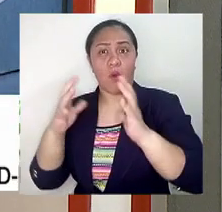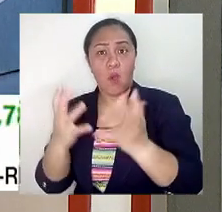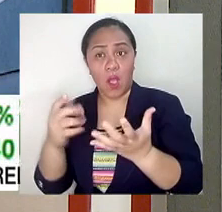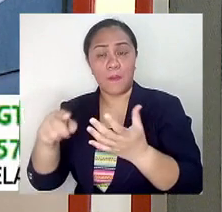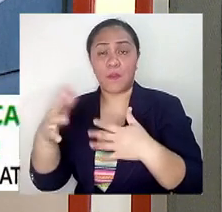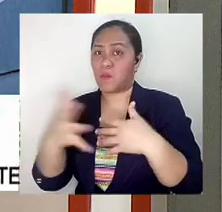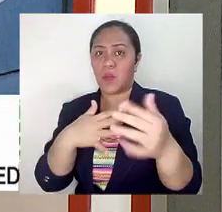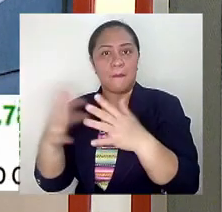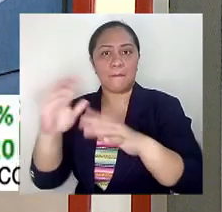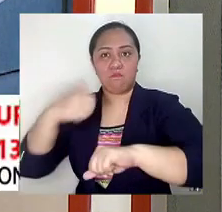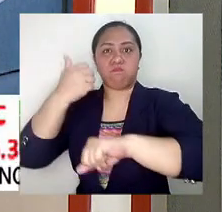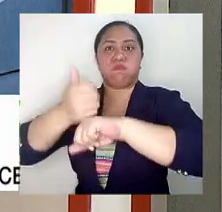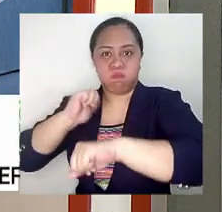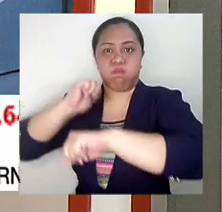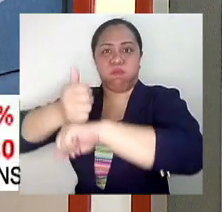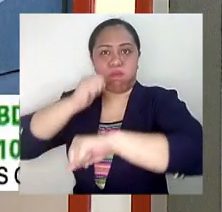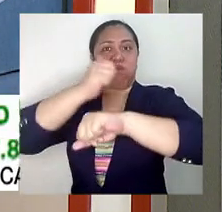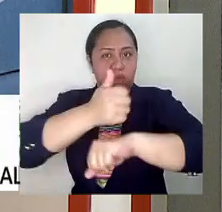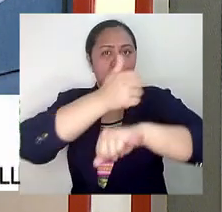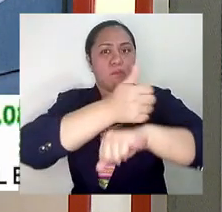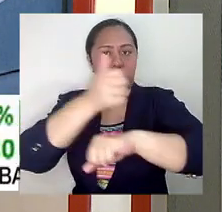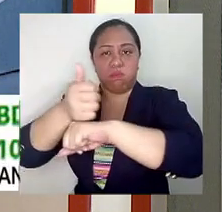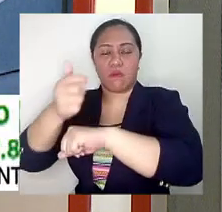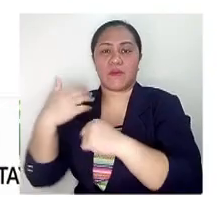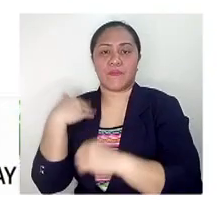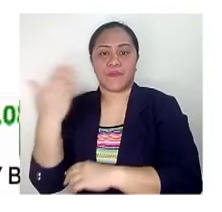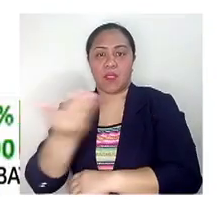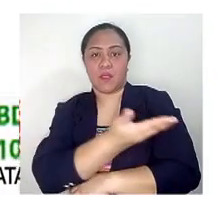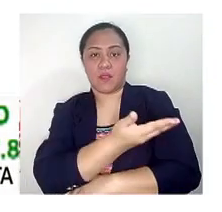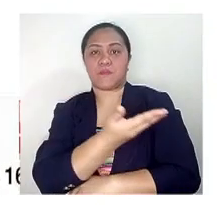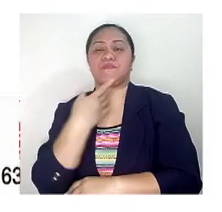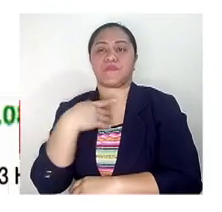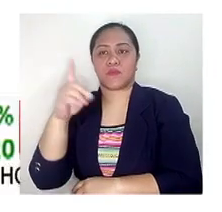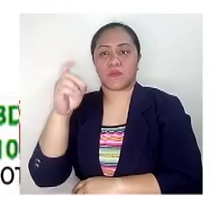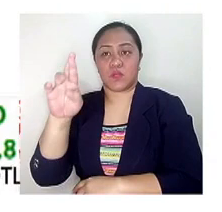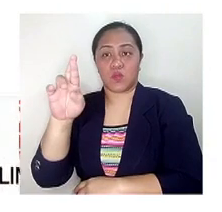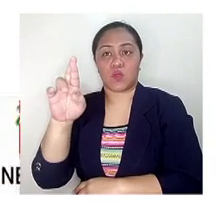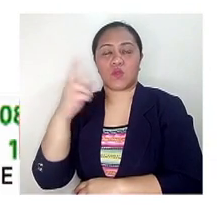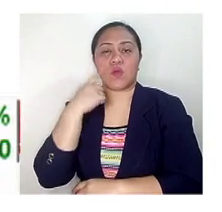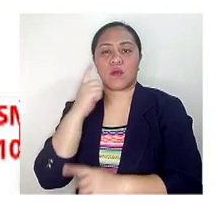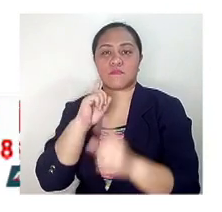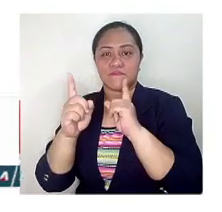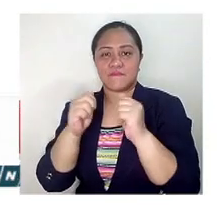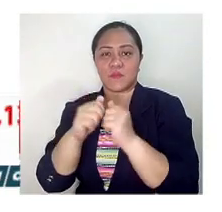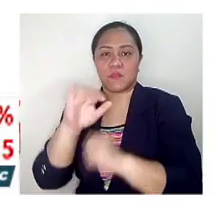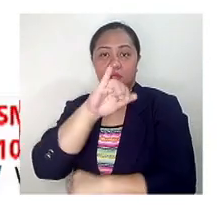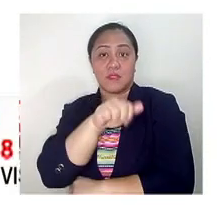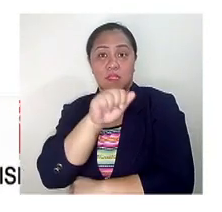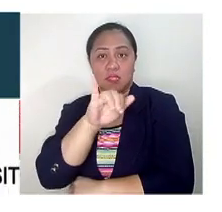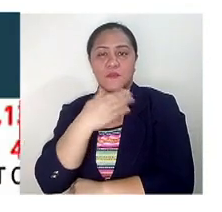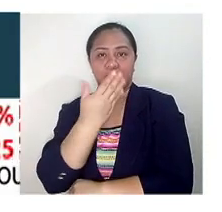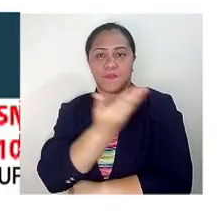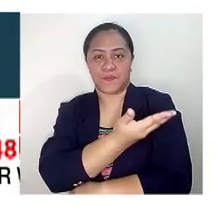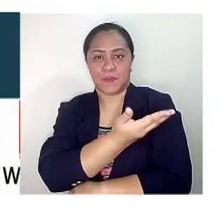being built on it. Joining us now is Dr. J. Batong Bakal. He is the director of the Institute for Maritime Affairs and Law of the Sea at the University